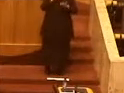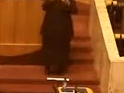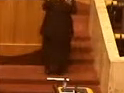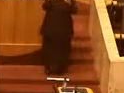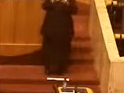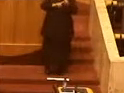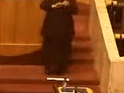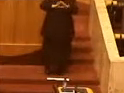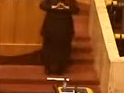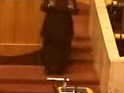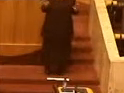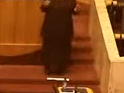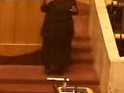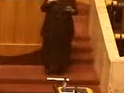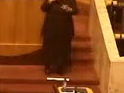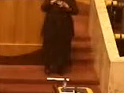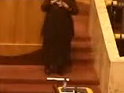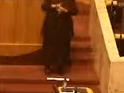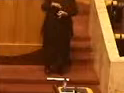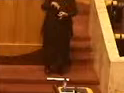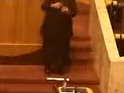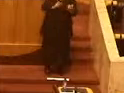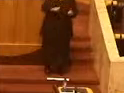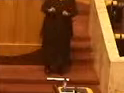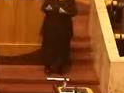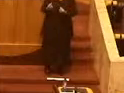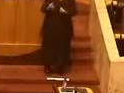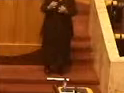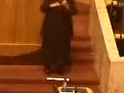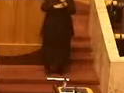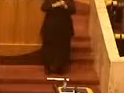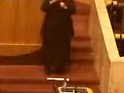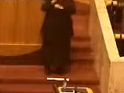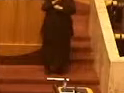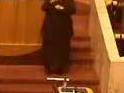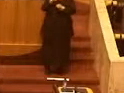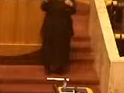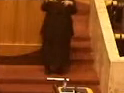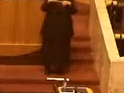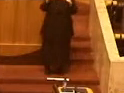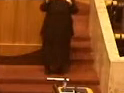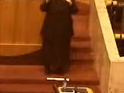people in fulfilling this commitment. Infrastructure, we must agree,